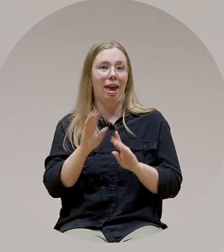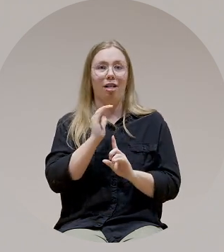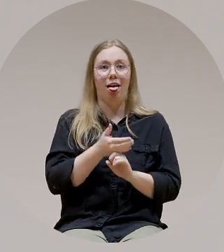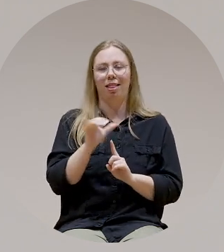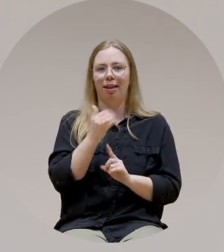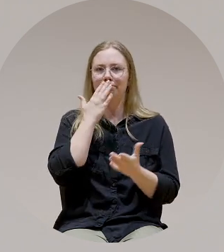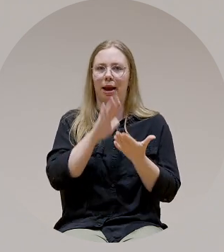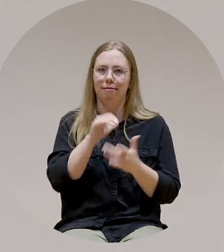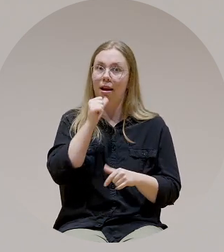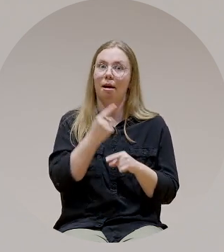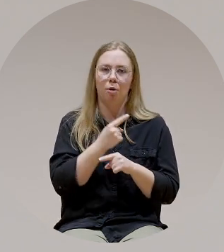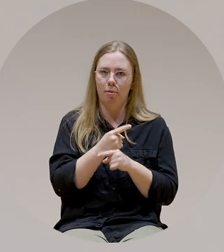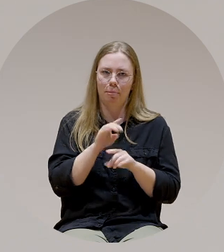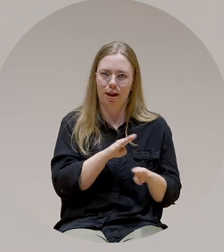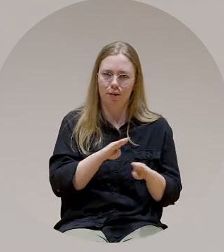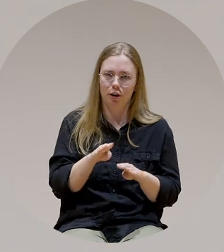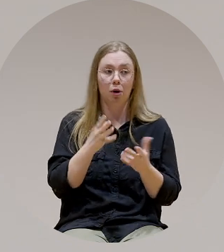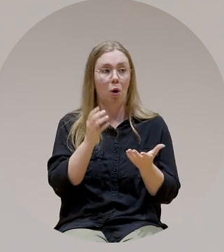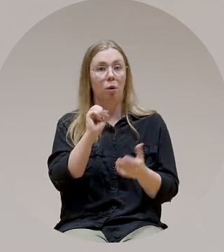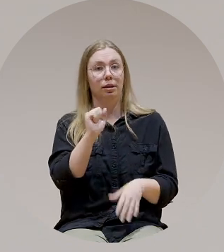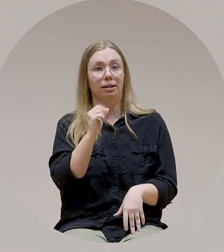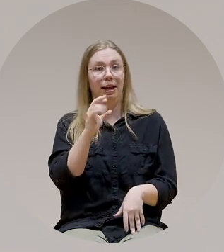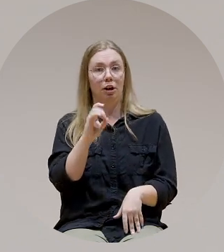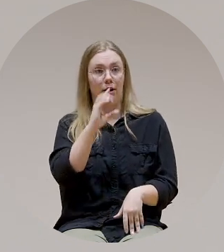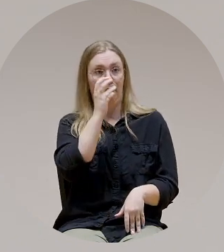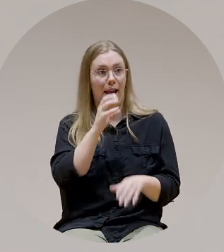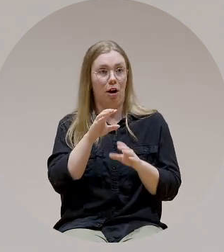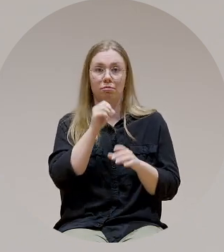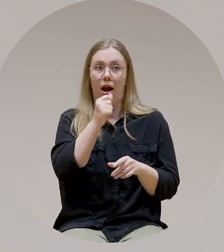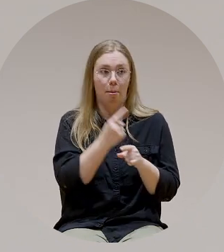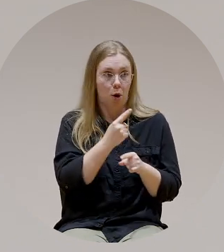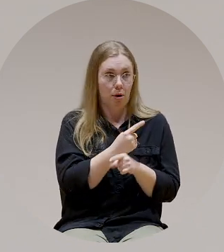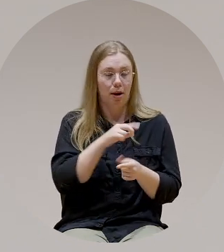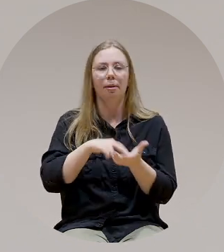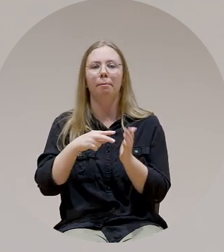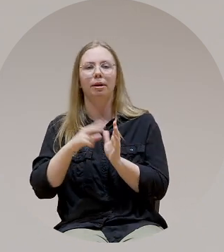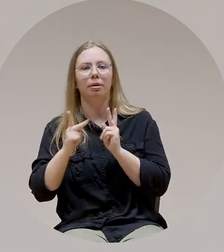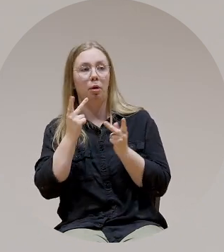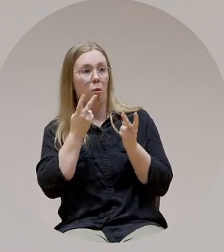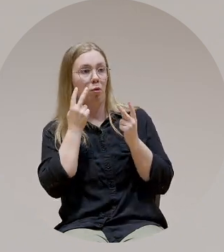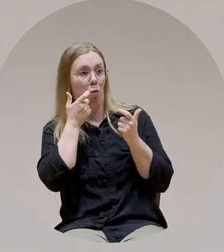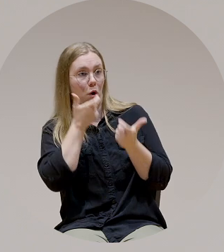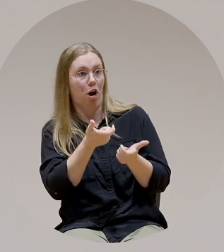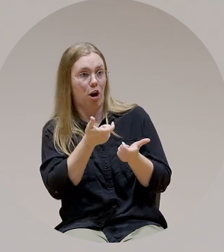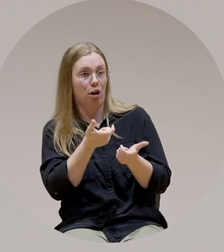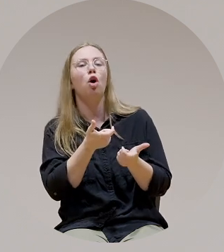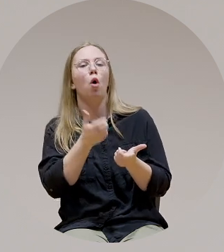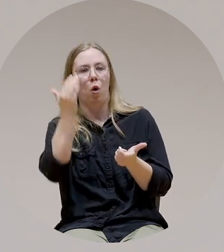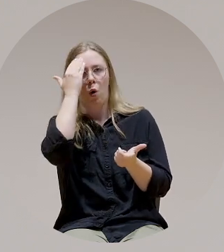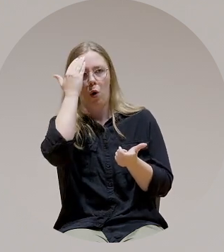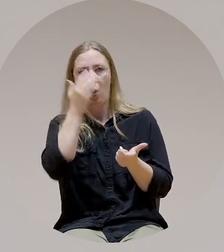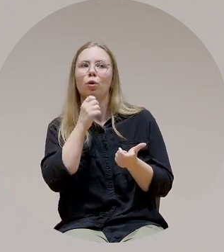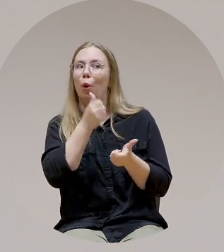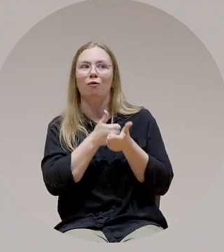behavior, right? So that the sacred clowns are doing that inappropriate behavior, so people who are participating or observing the ceremony should not be